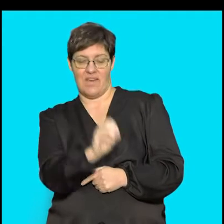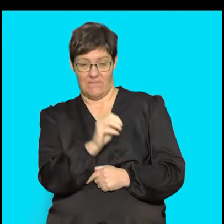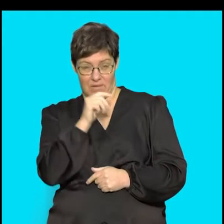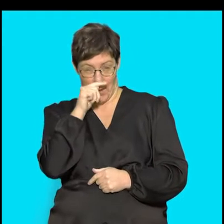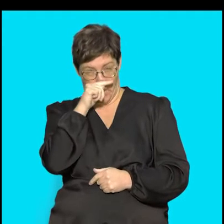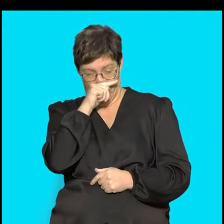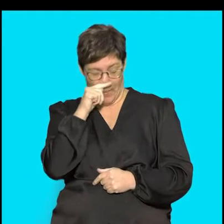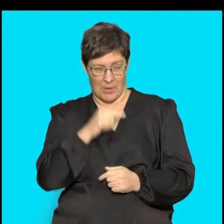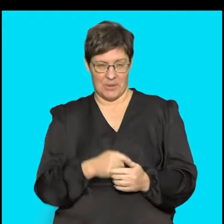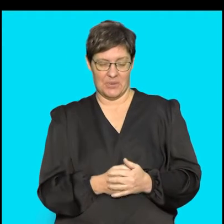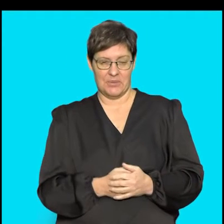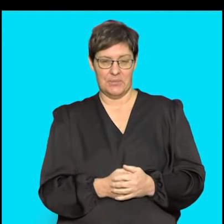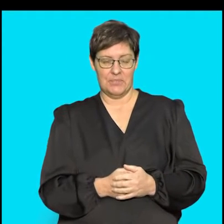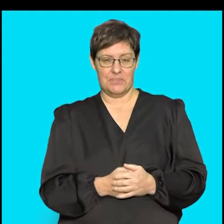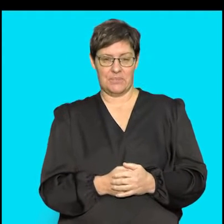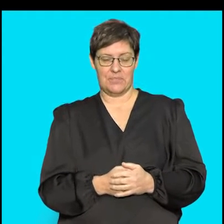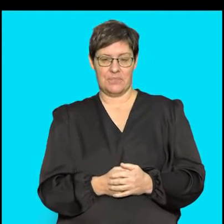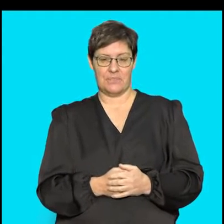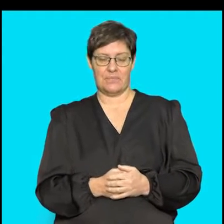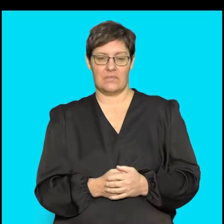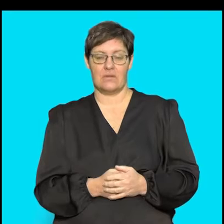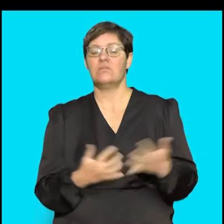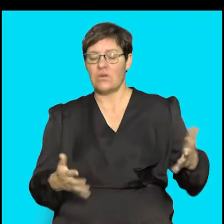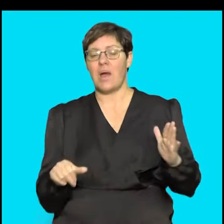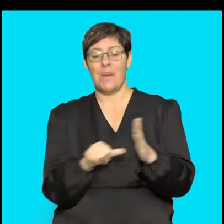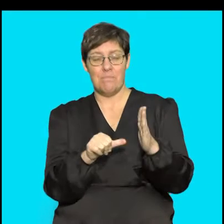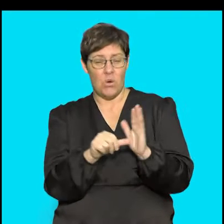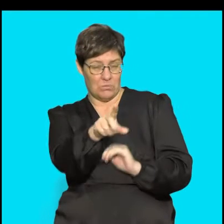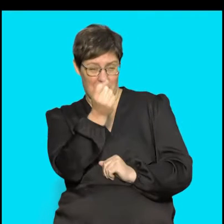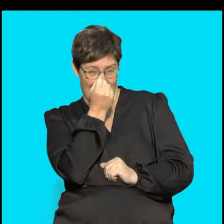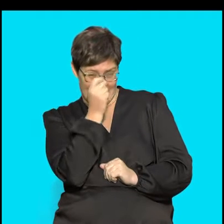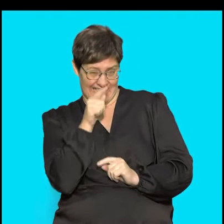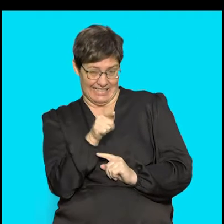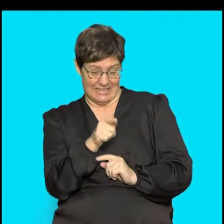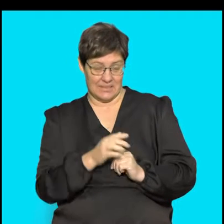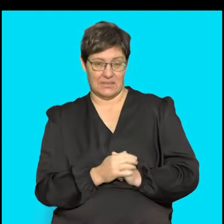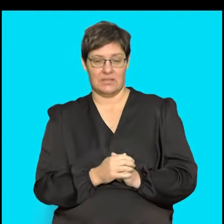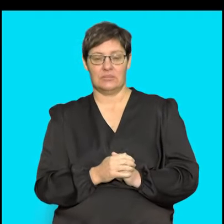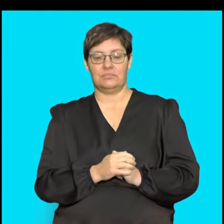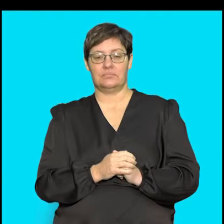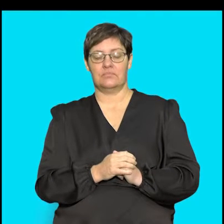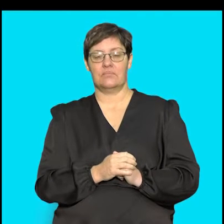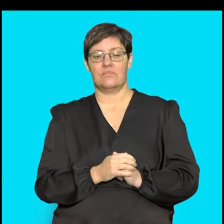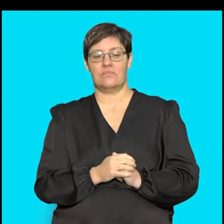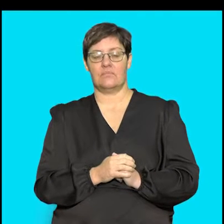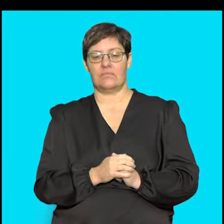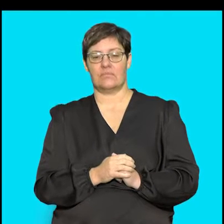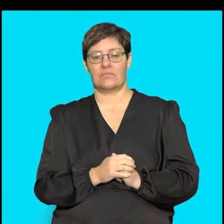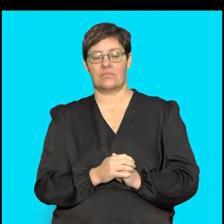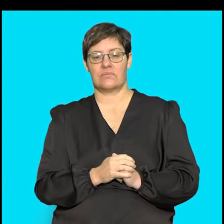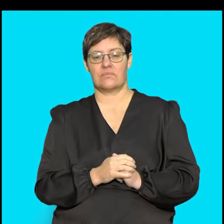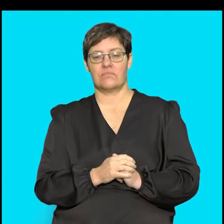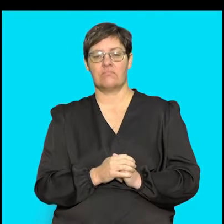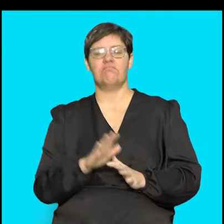reaction happens faster than the reverse reaction. It's important to understand that. Right.